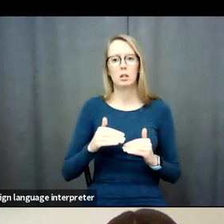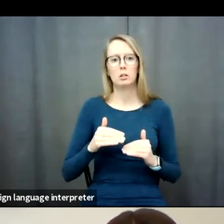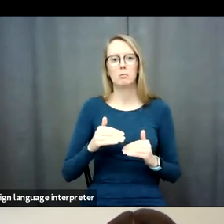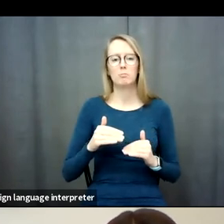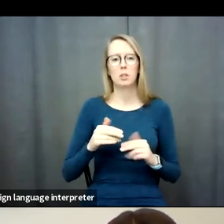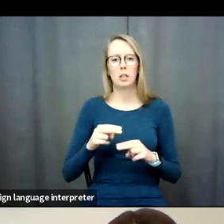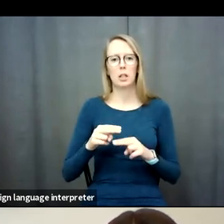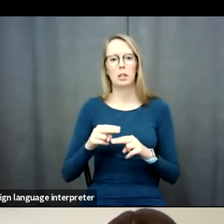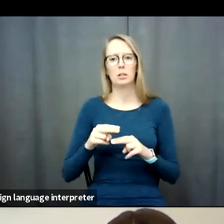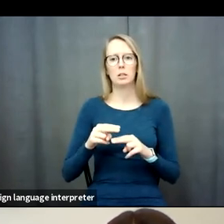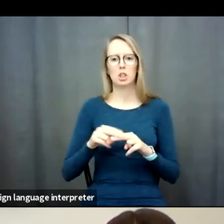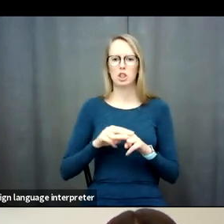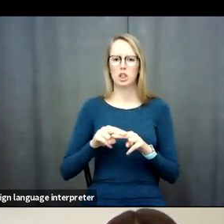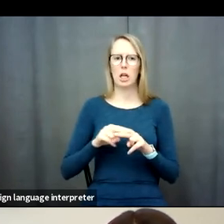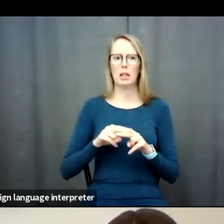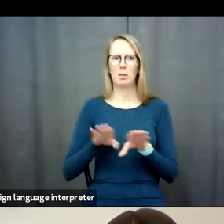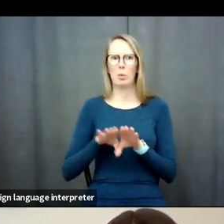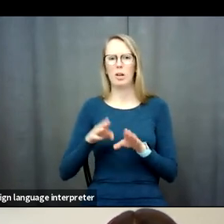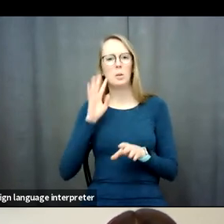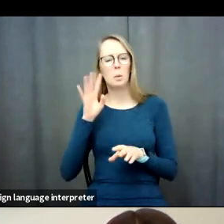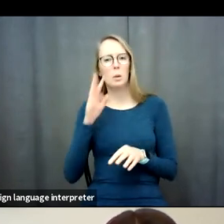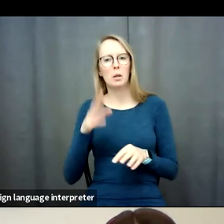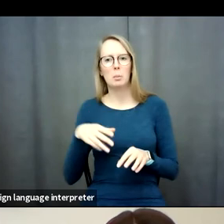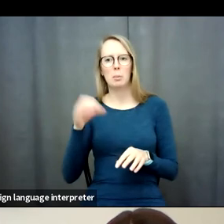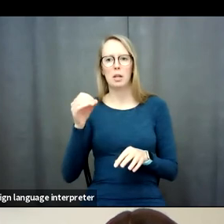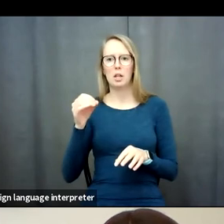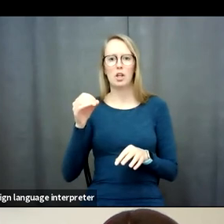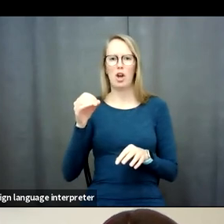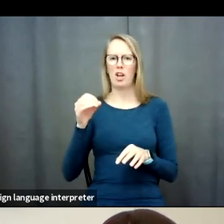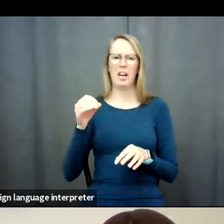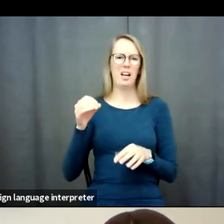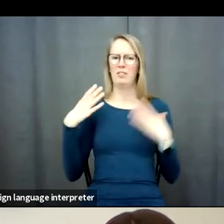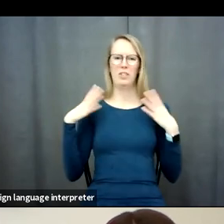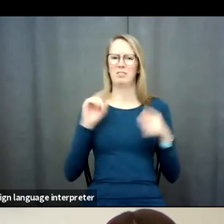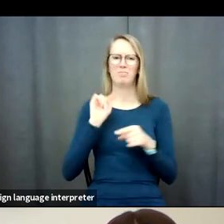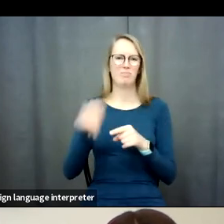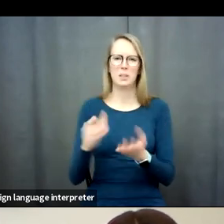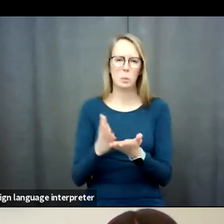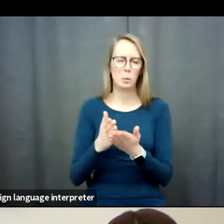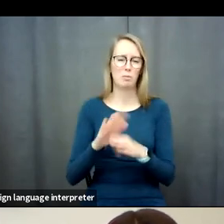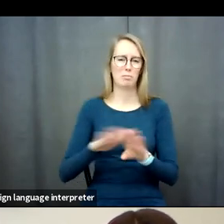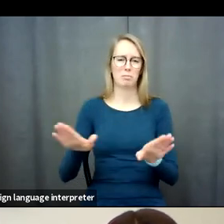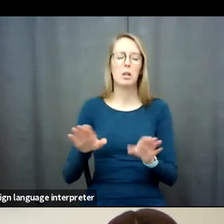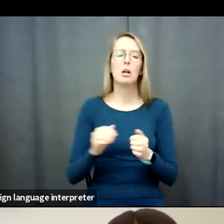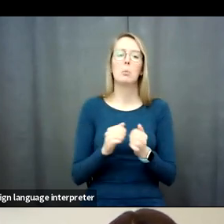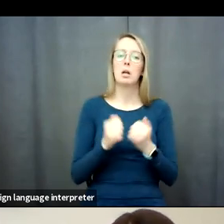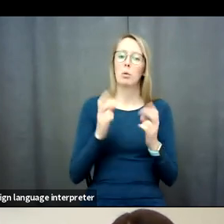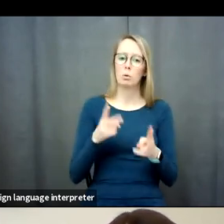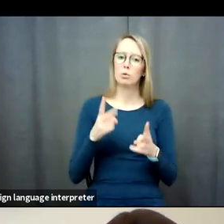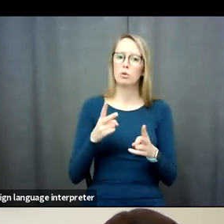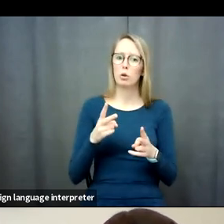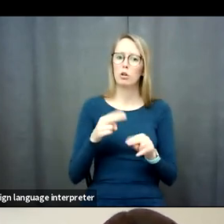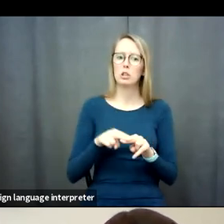environment be the reason for why the students don't go to school at all? But it can also be a